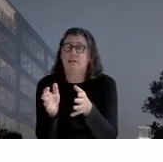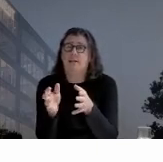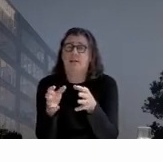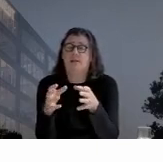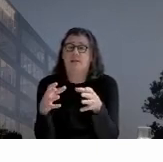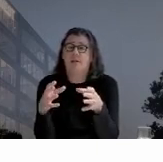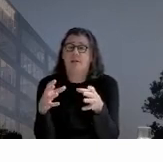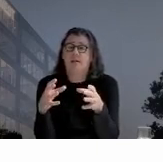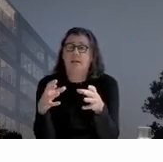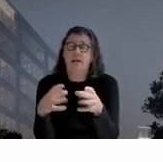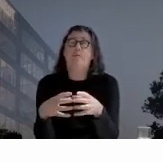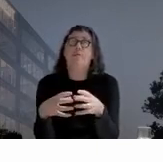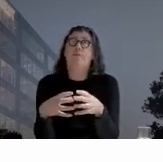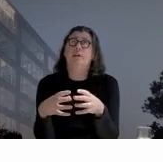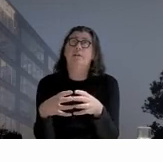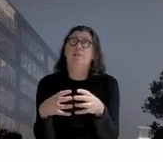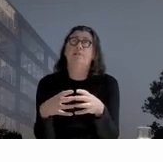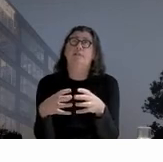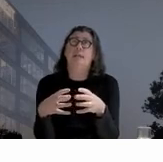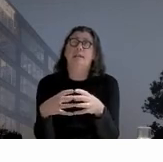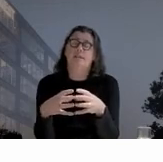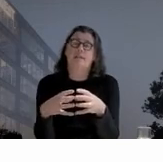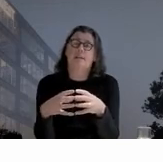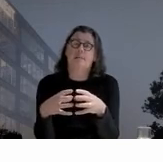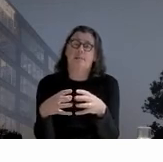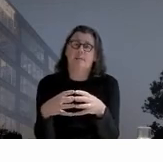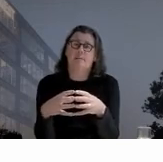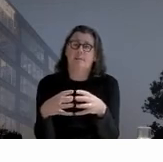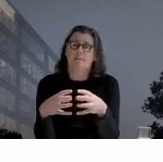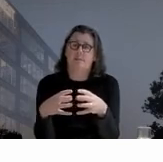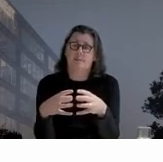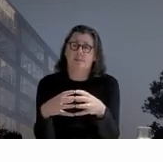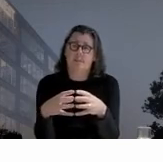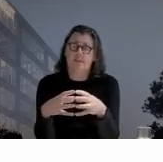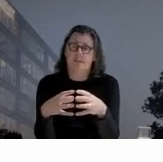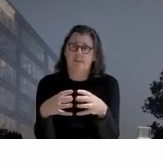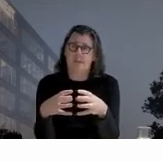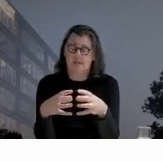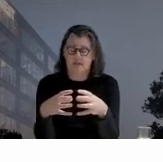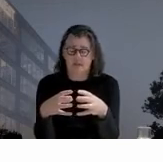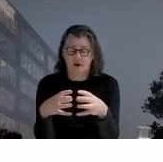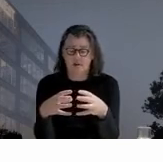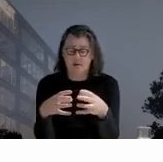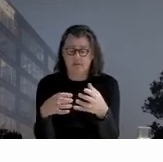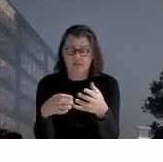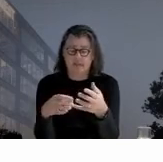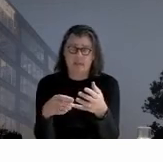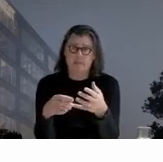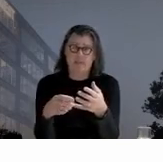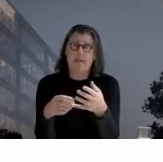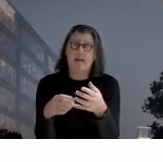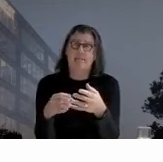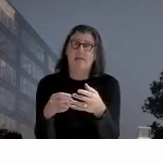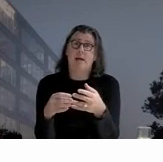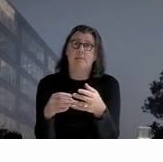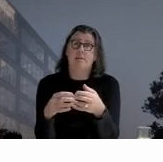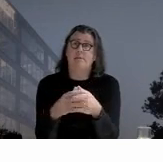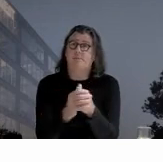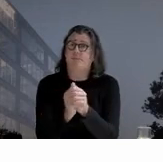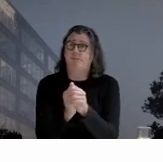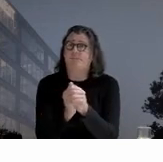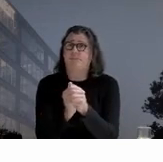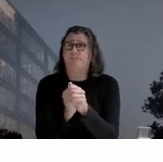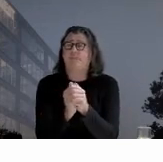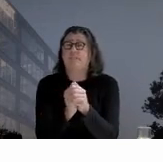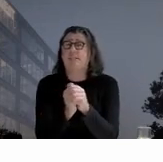on this site include, can we reuse the excavated material so the building sits in an environment of sand and